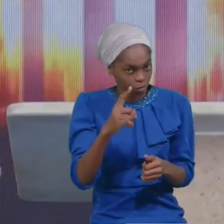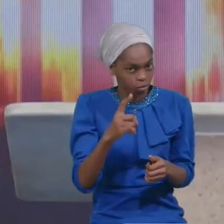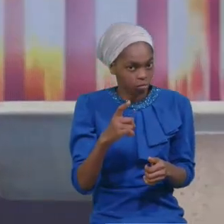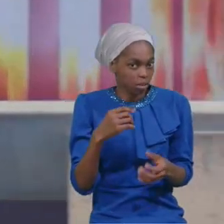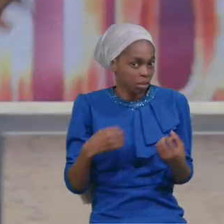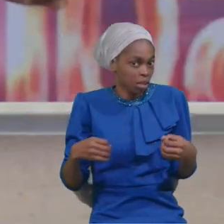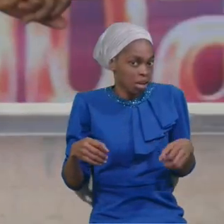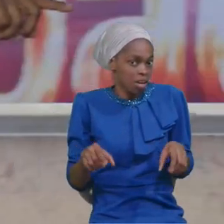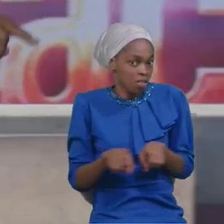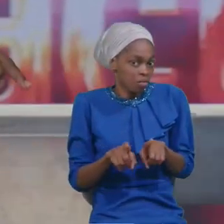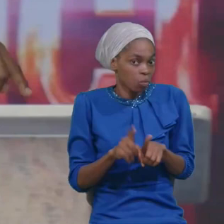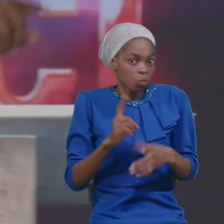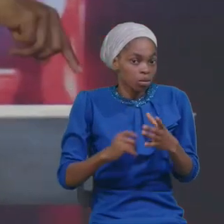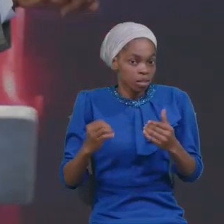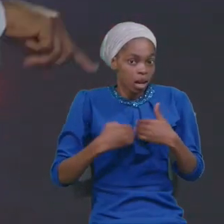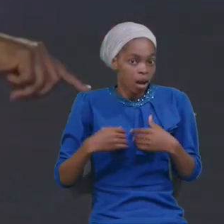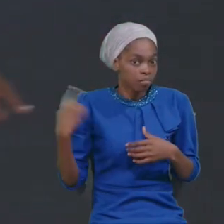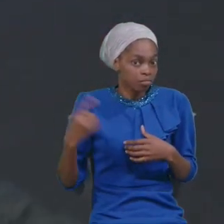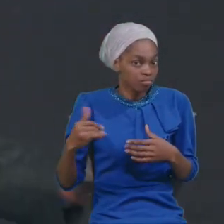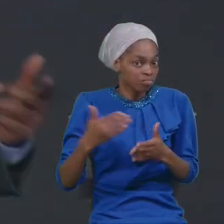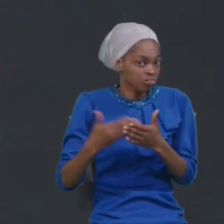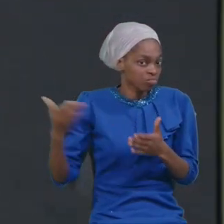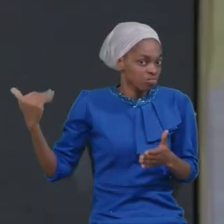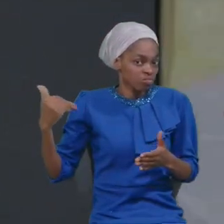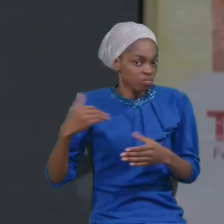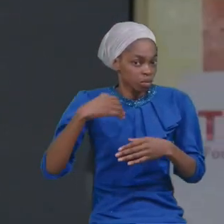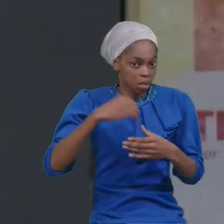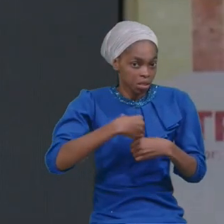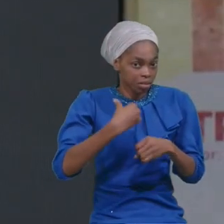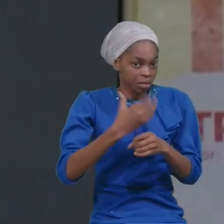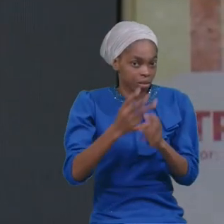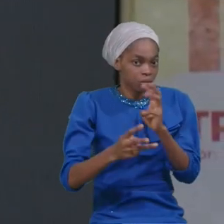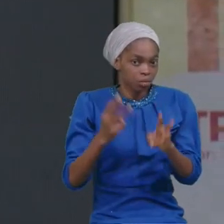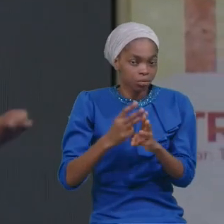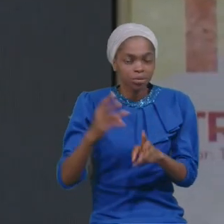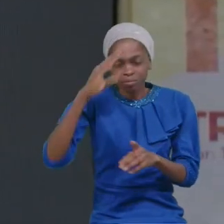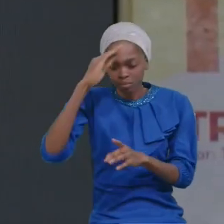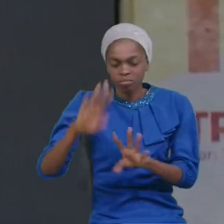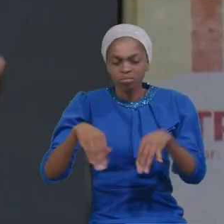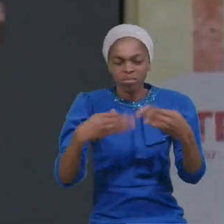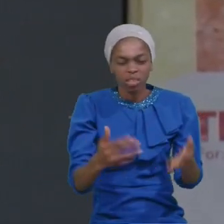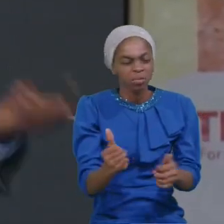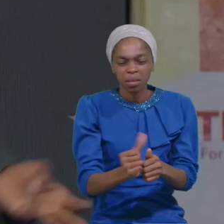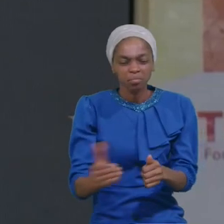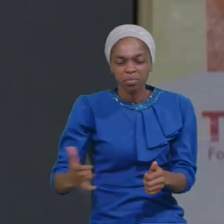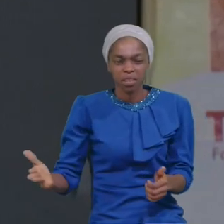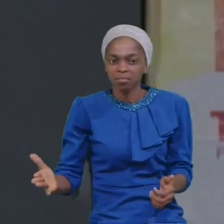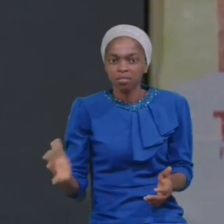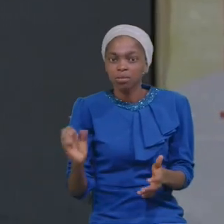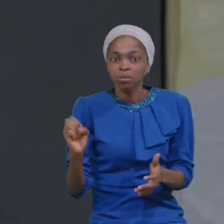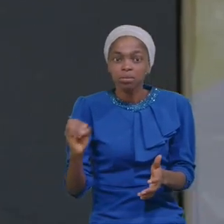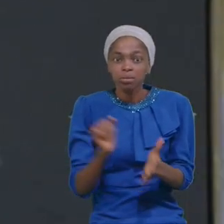it down so that you will have forgiveness, freedom,